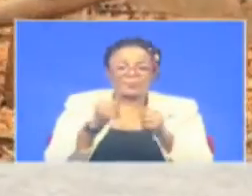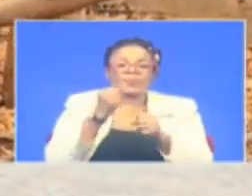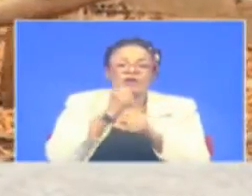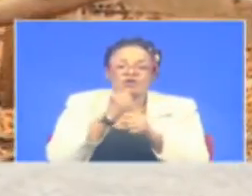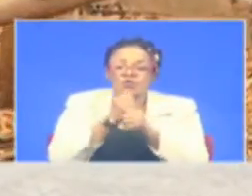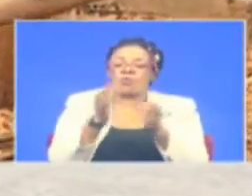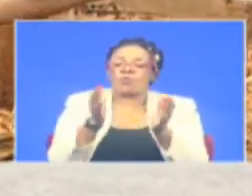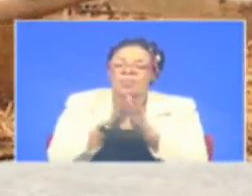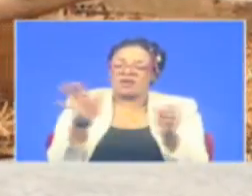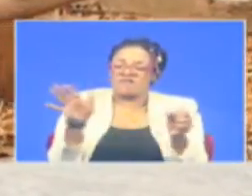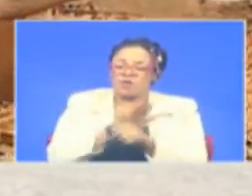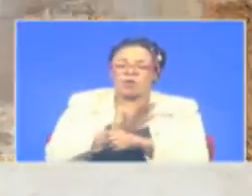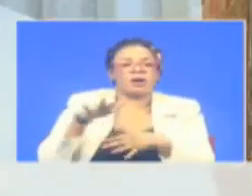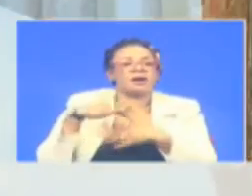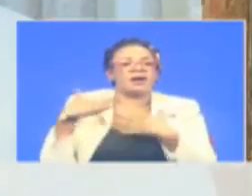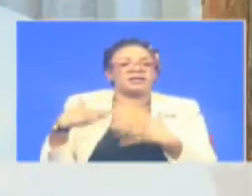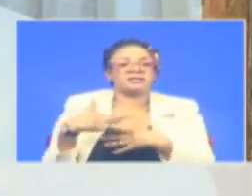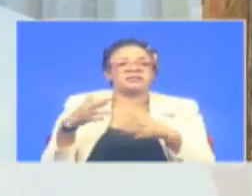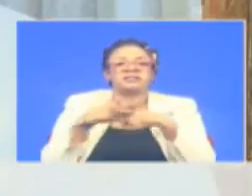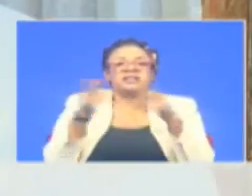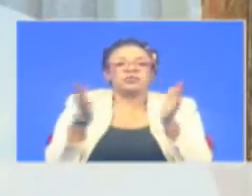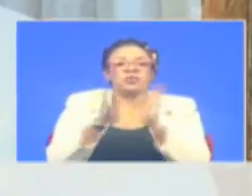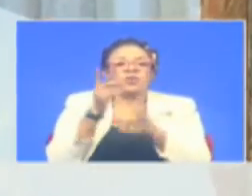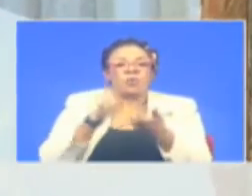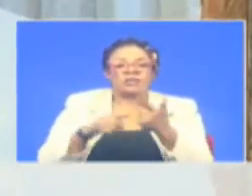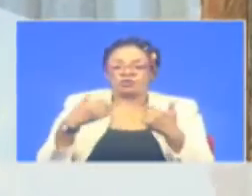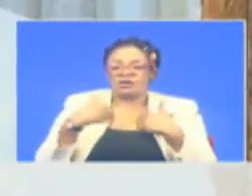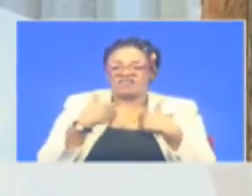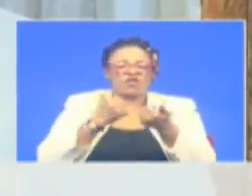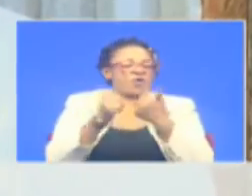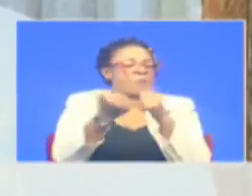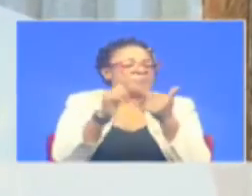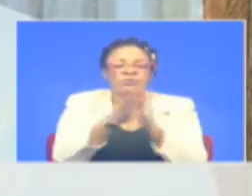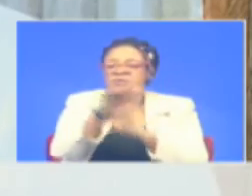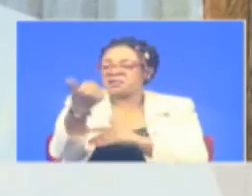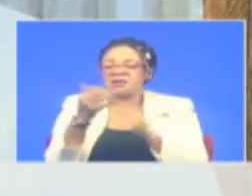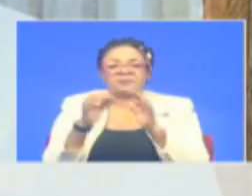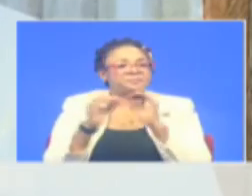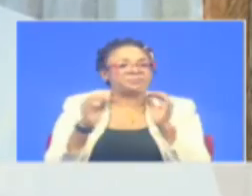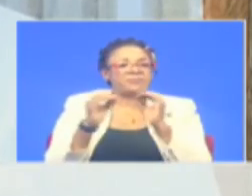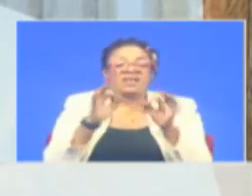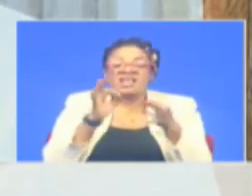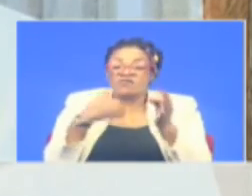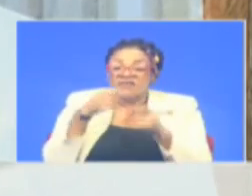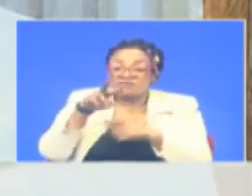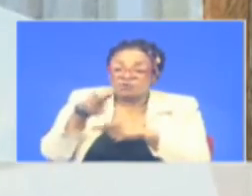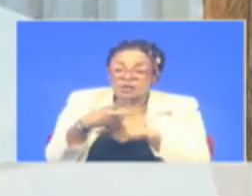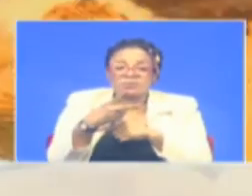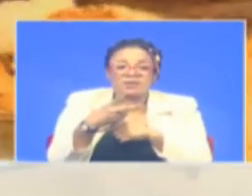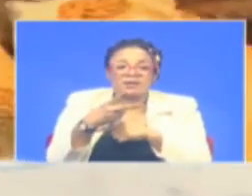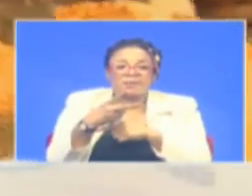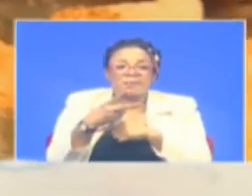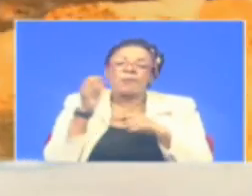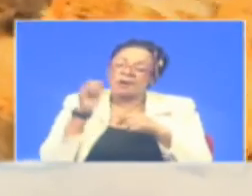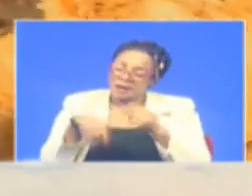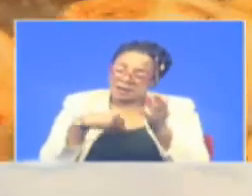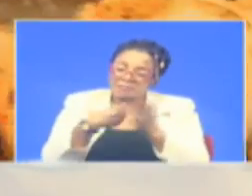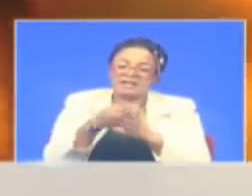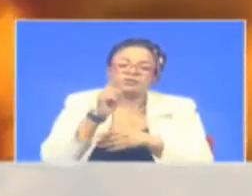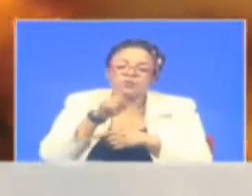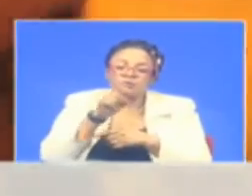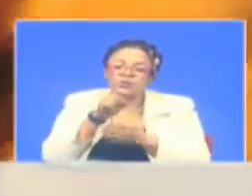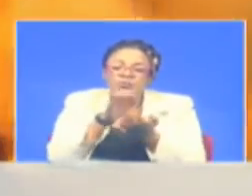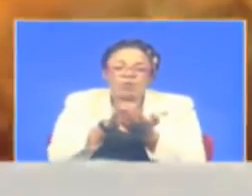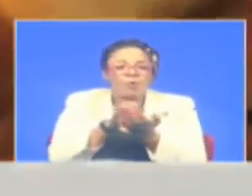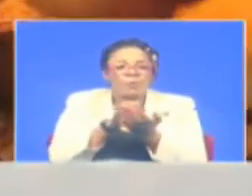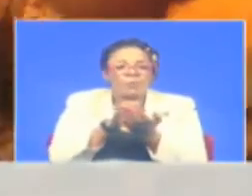heart. Start with what you have. Don't compete with others. If at all you have 2,000 shillings, you can go for some chicks. But the venture has not been